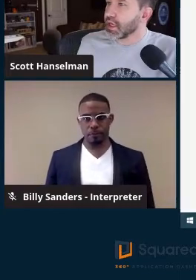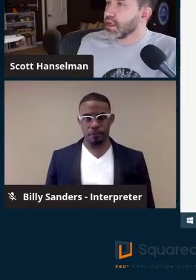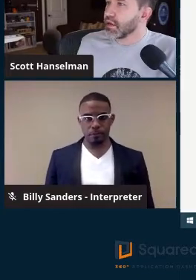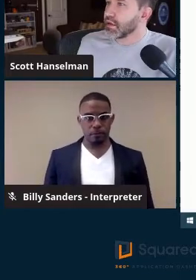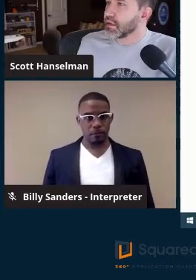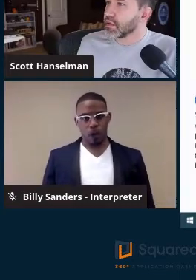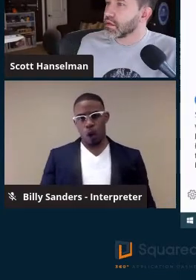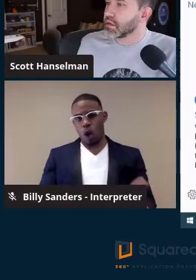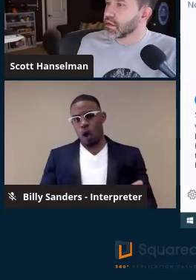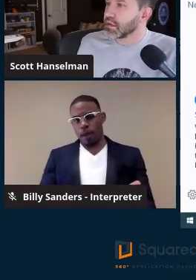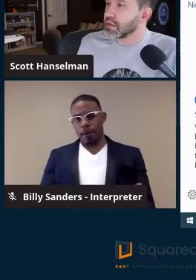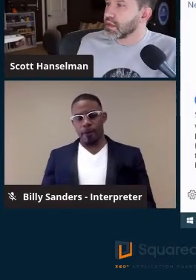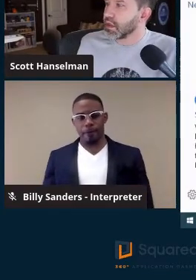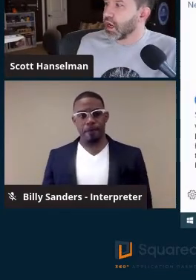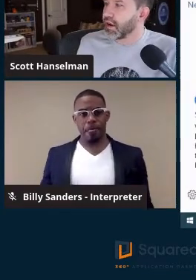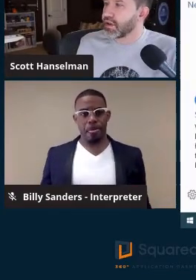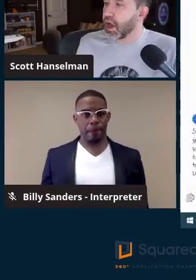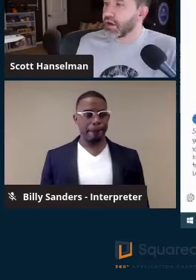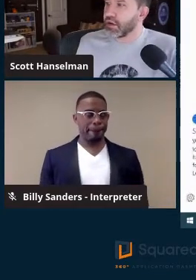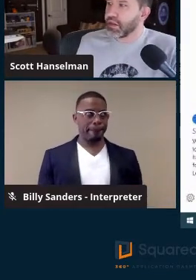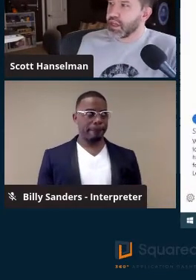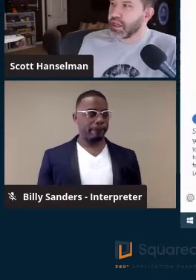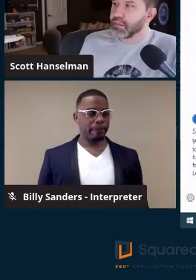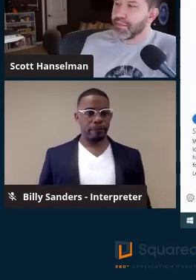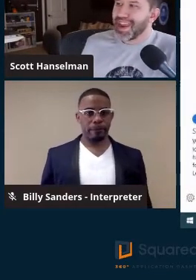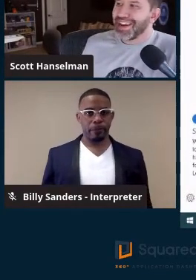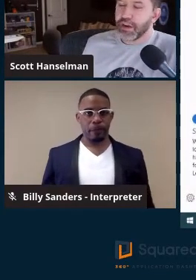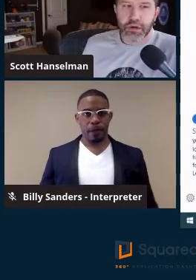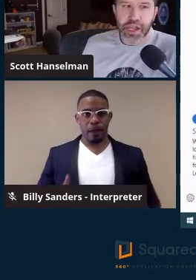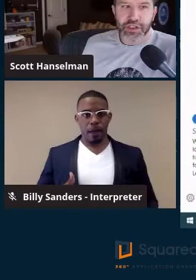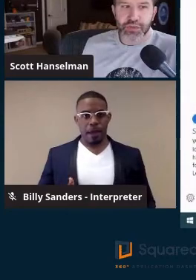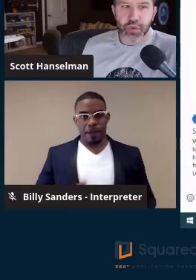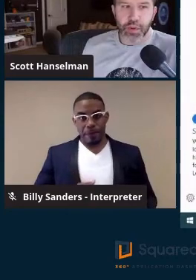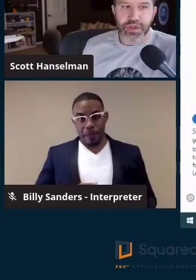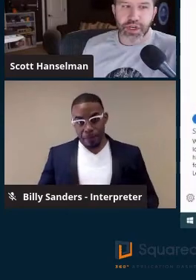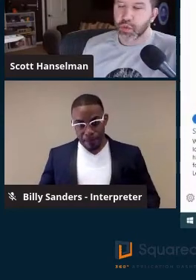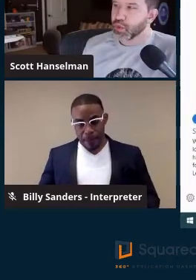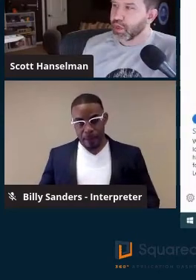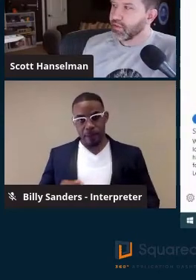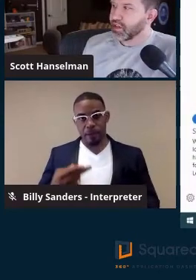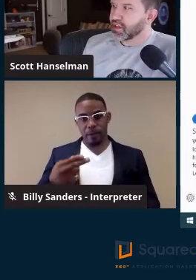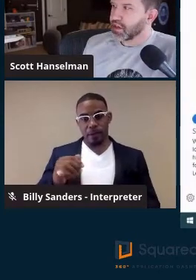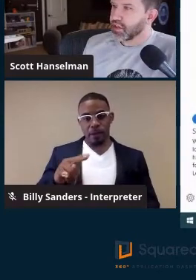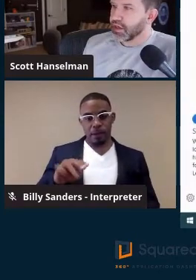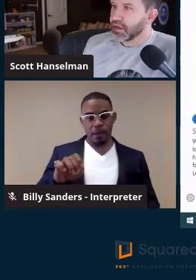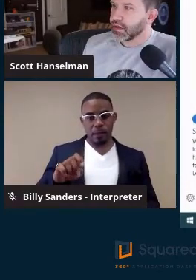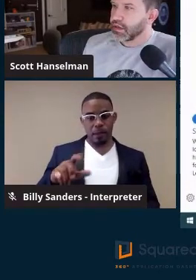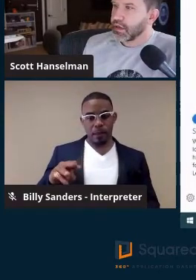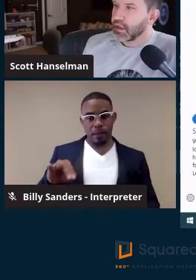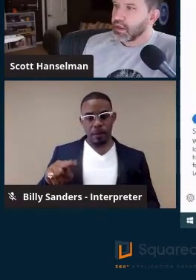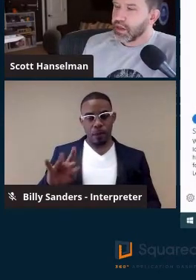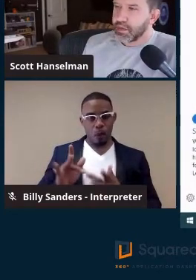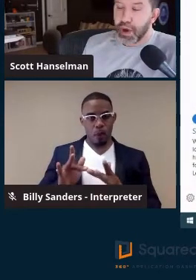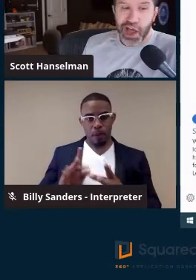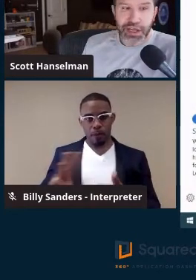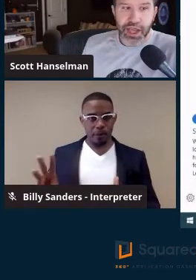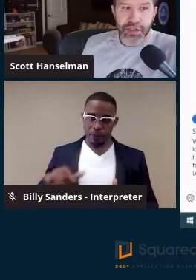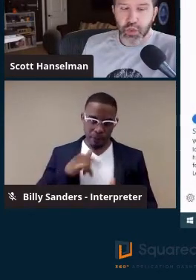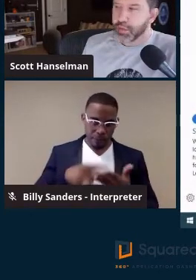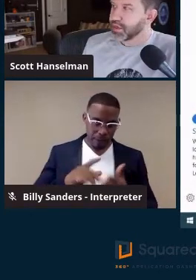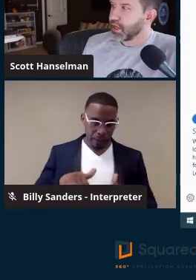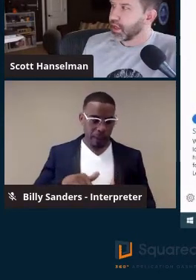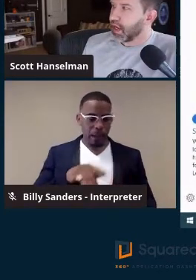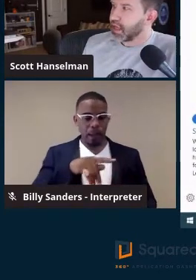Logging in. I've got the main Hanselman website, which we haven't discussed yet, the